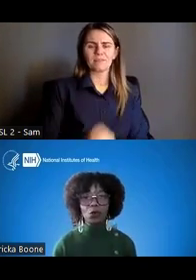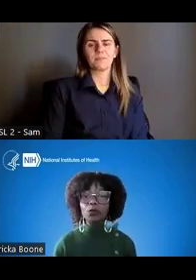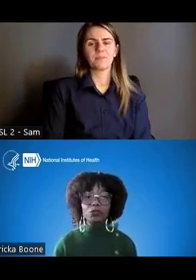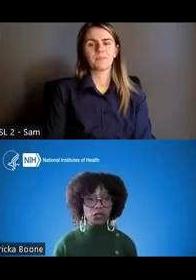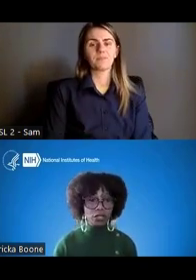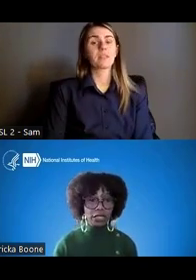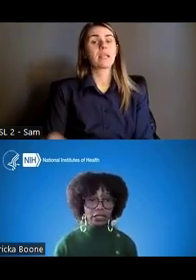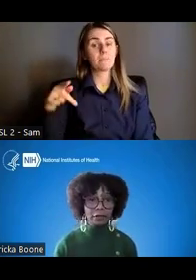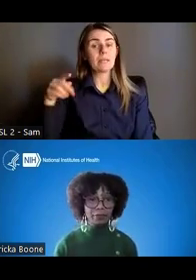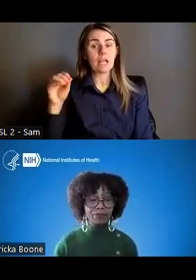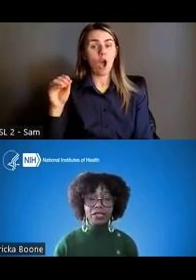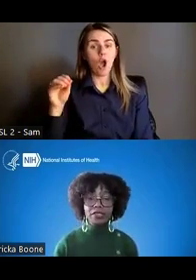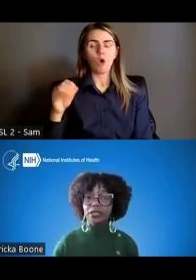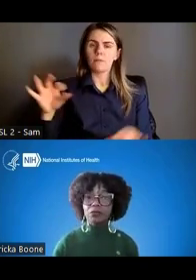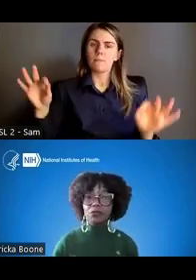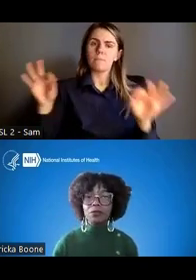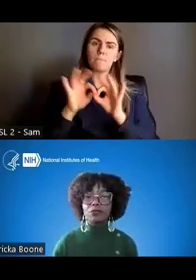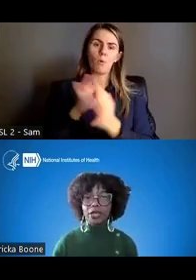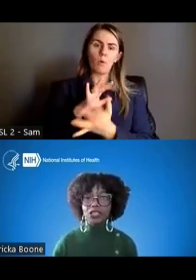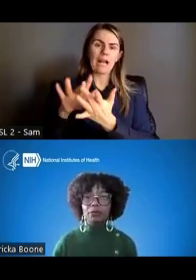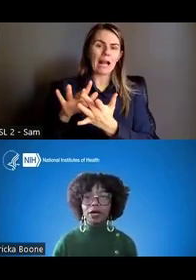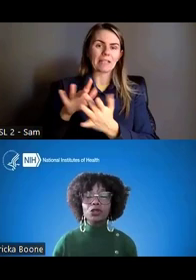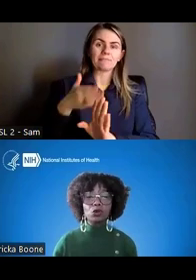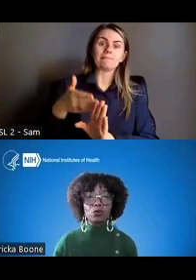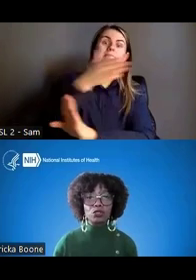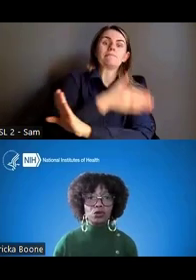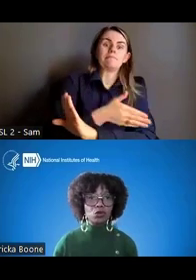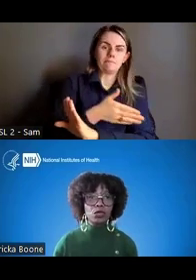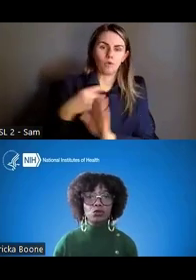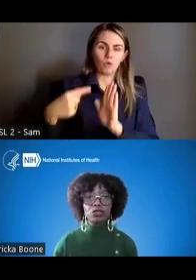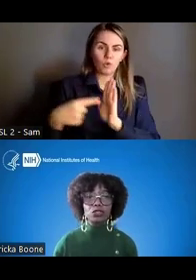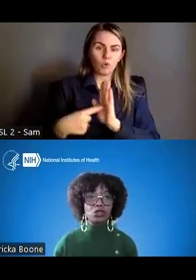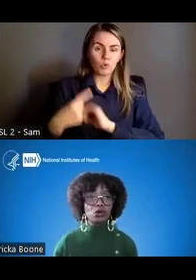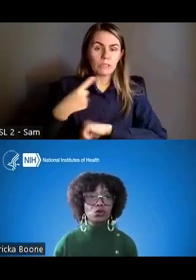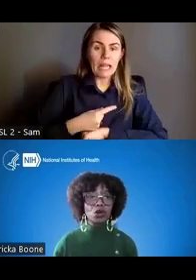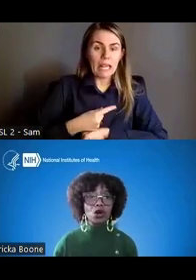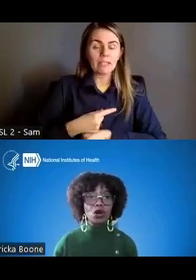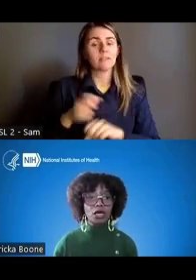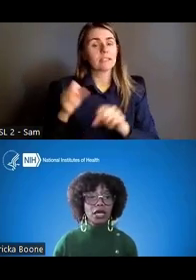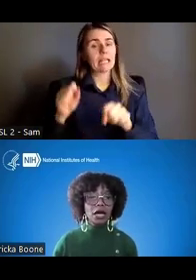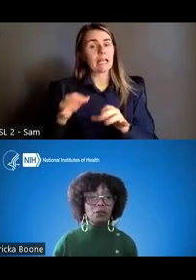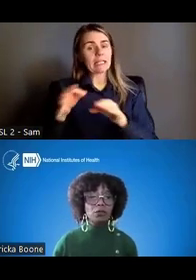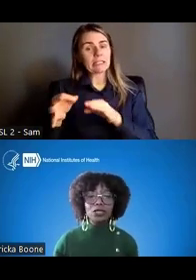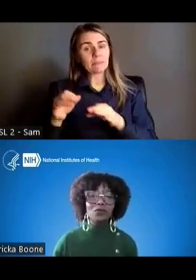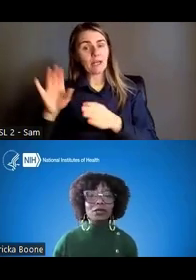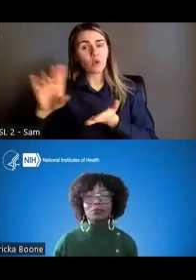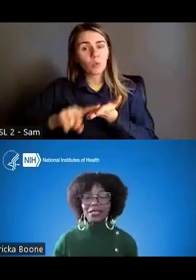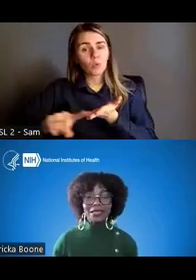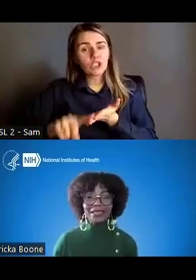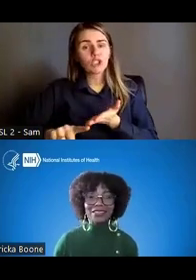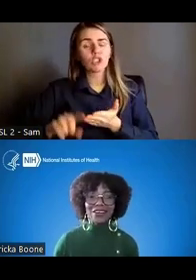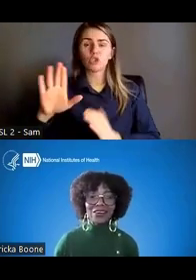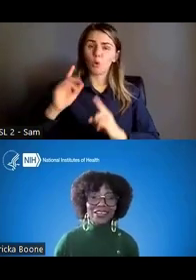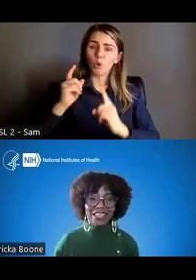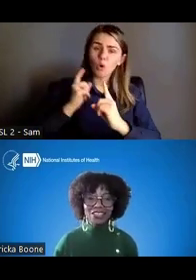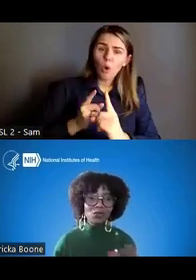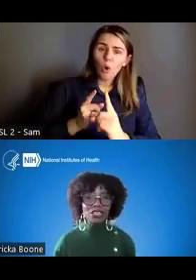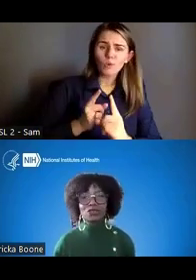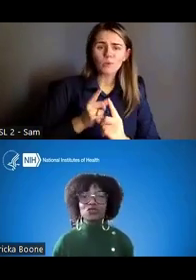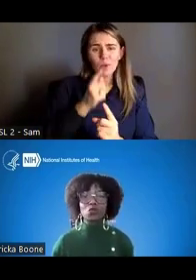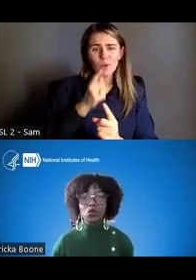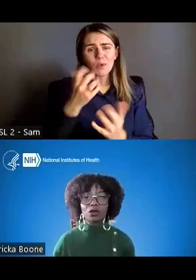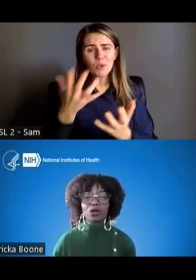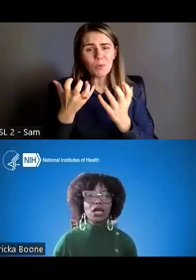said before, well before your deadline. Send them some information about your research, what your research goals are. Who do you want to be, you know, in